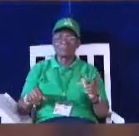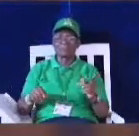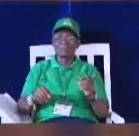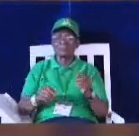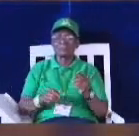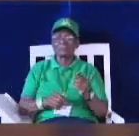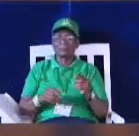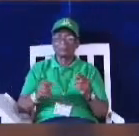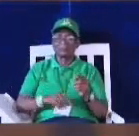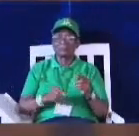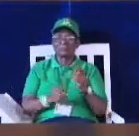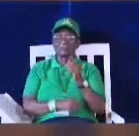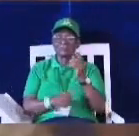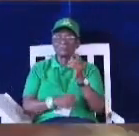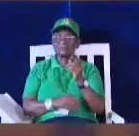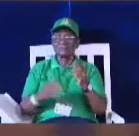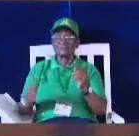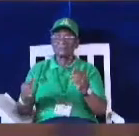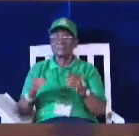Everything in you